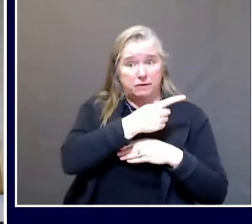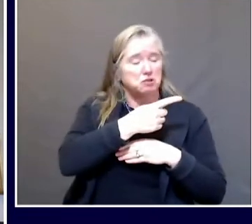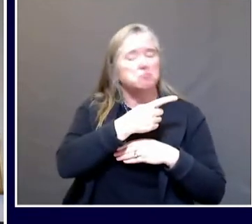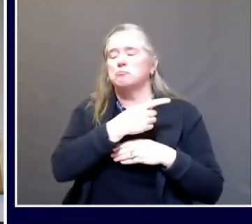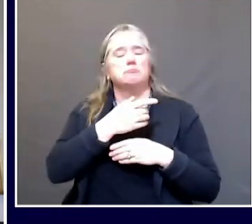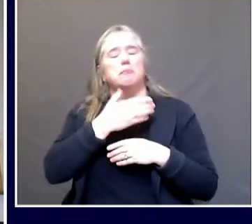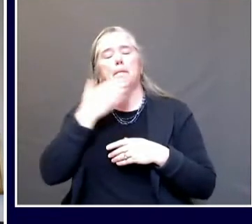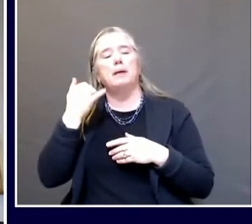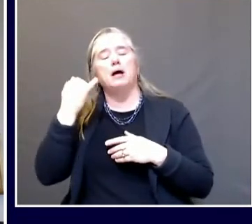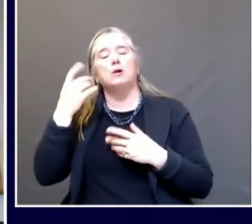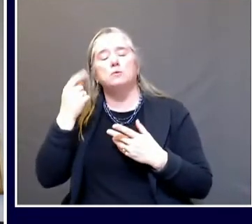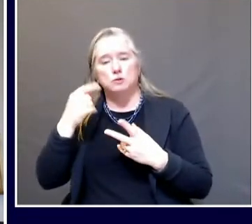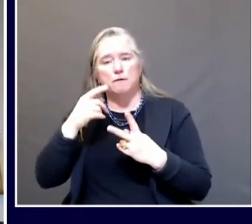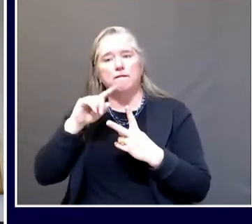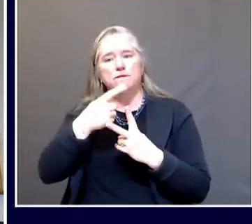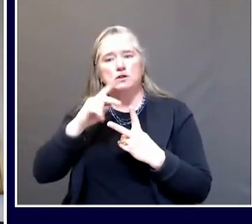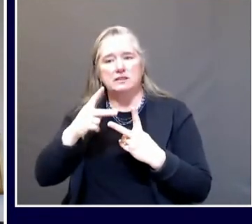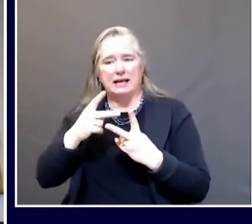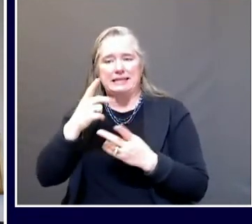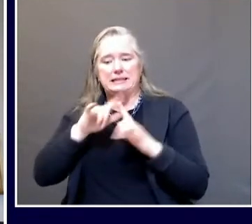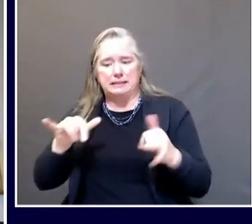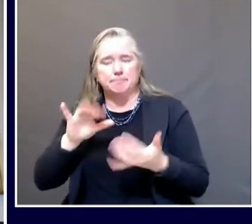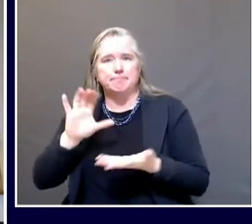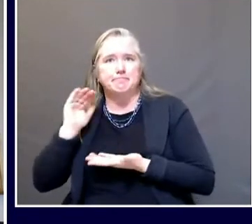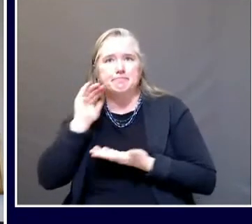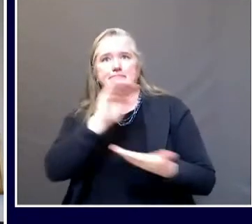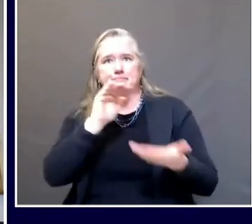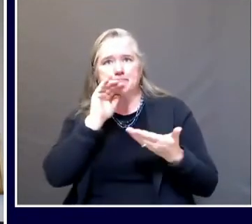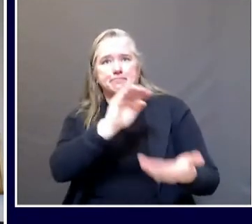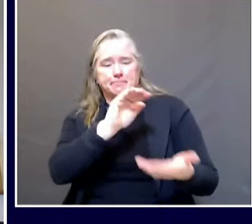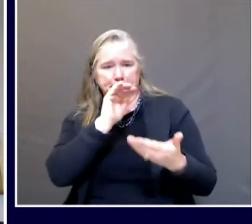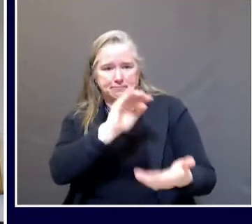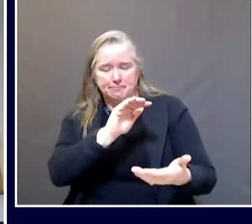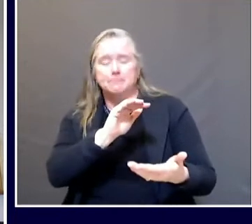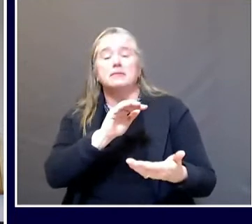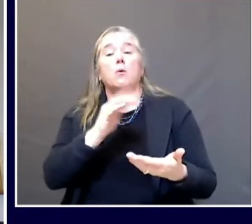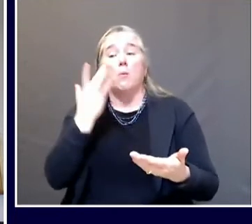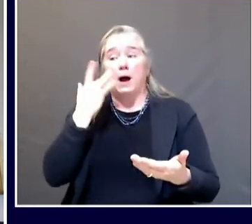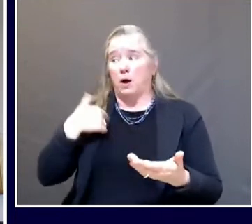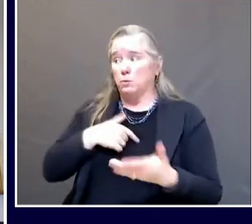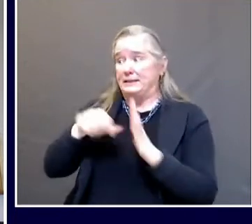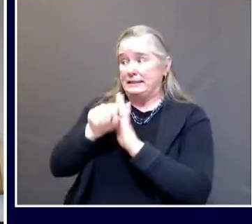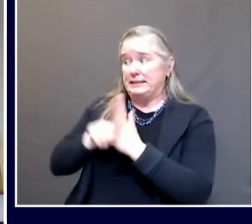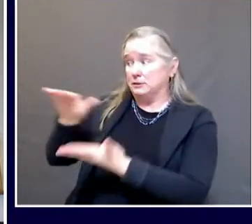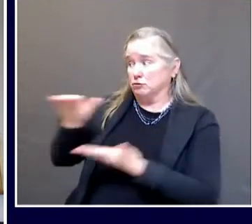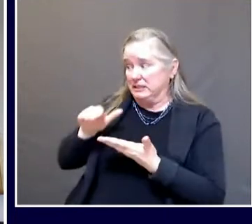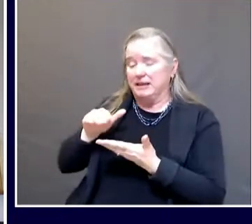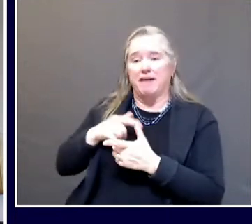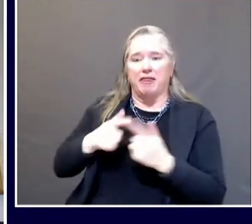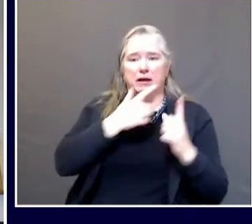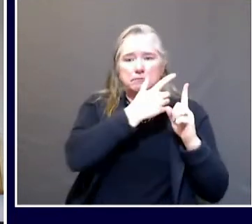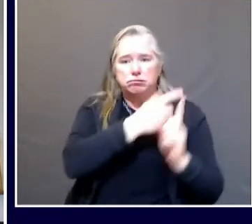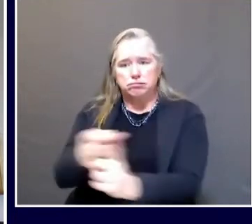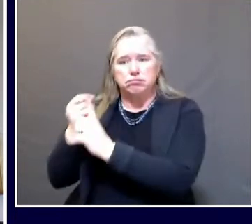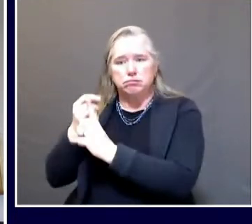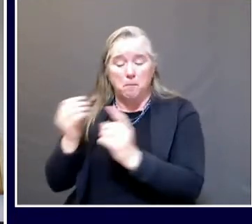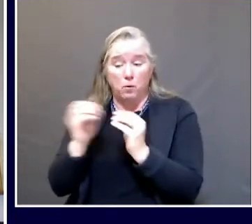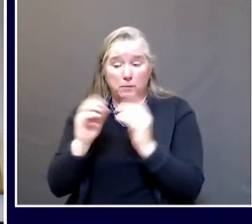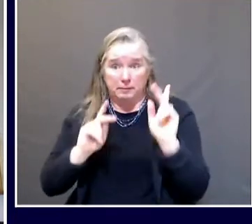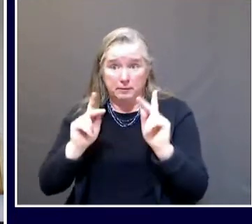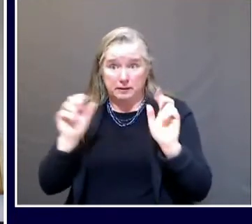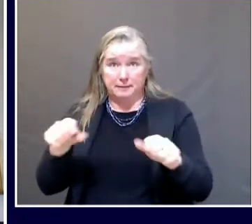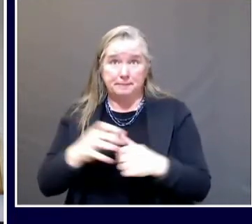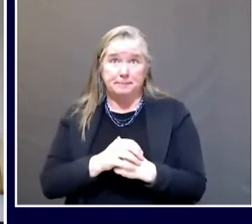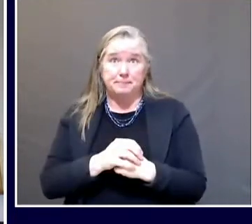them out to states so as to help us get more shots into arms. For the second doses that